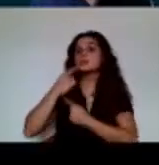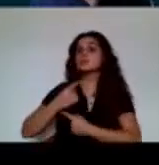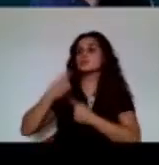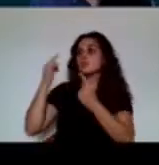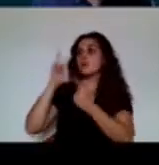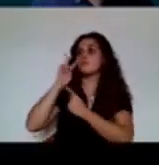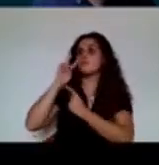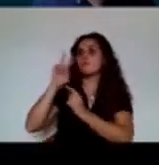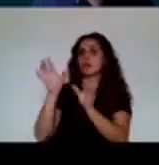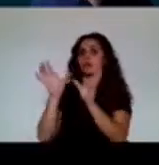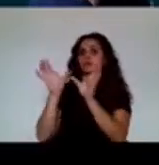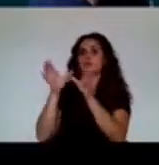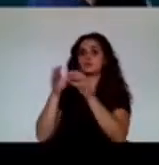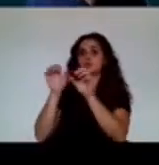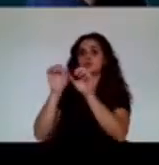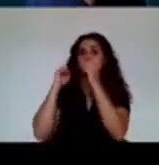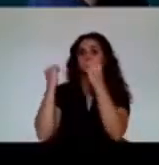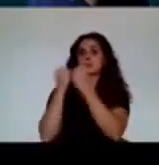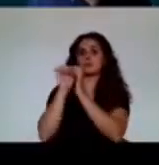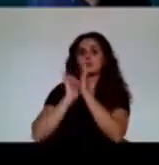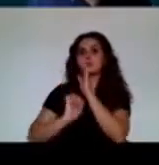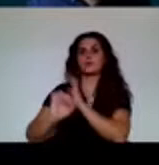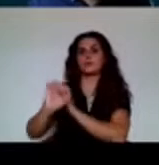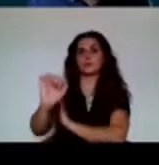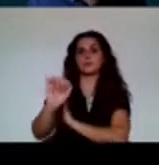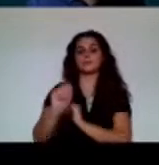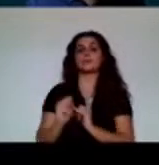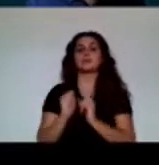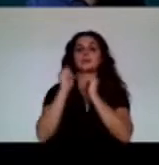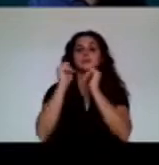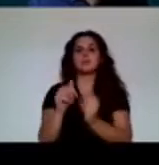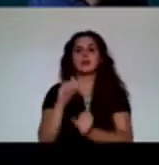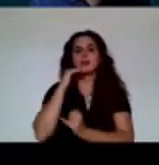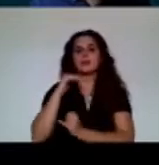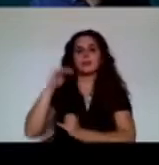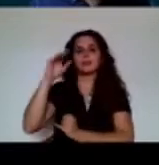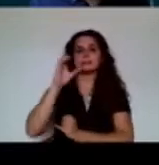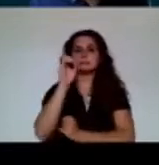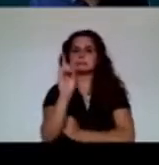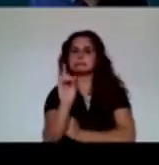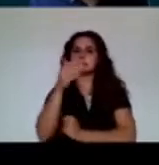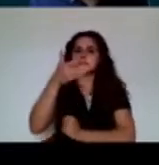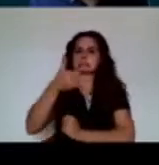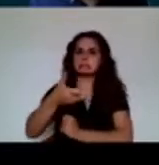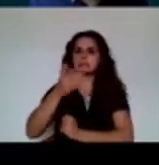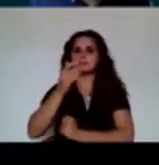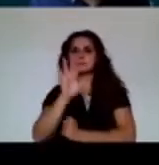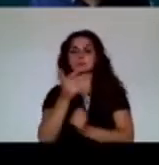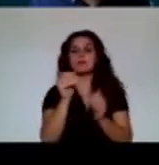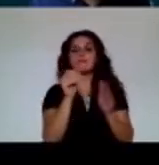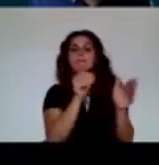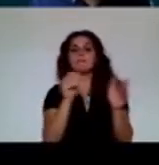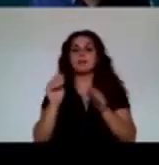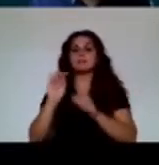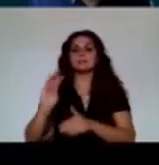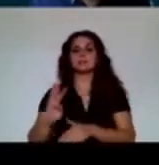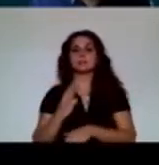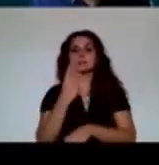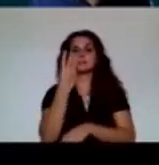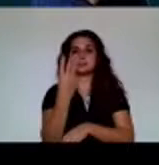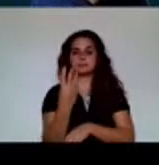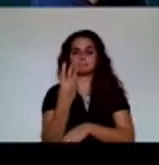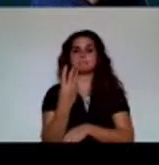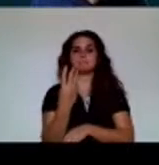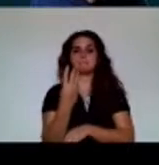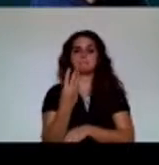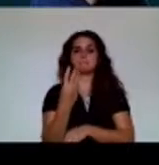in society. Then later on, around the age of 6, 7, they move to stage 3. And if